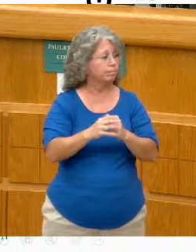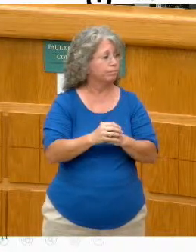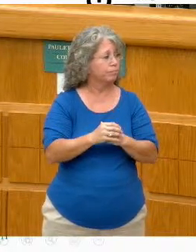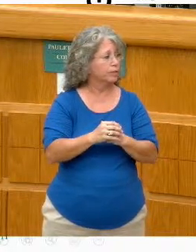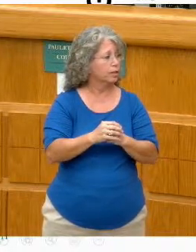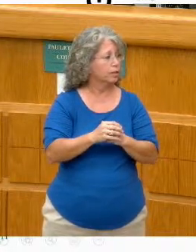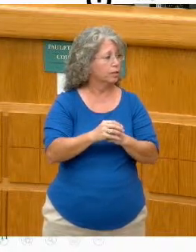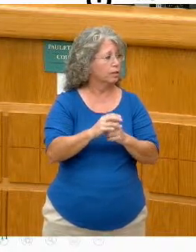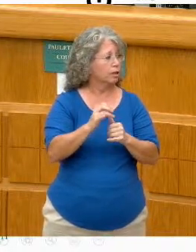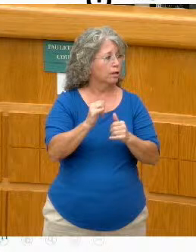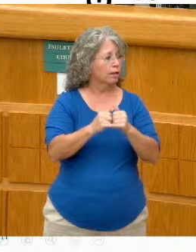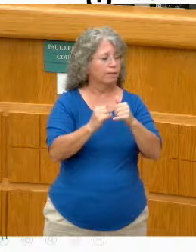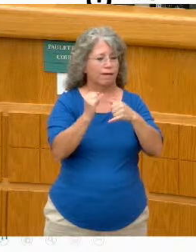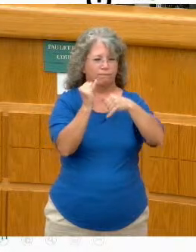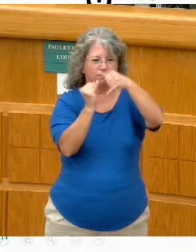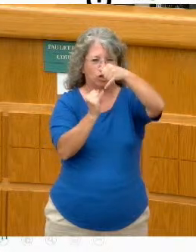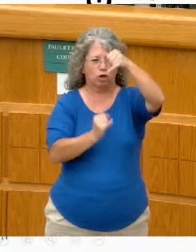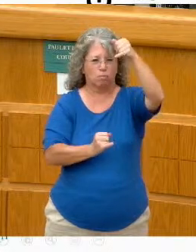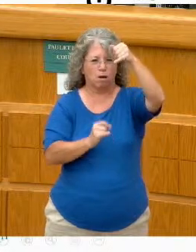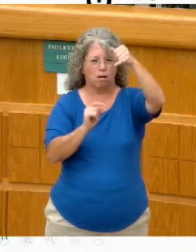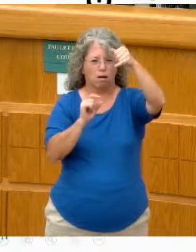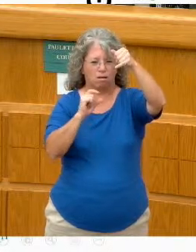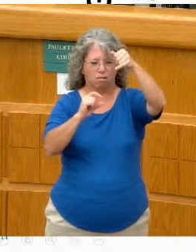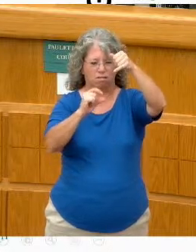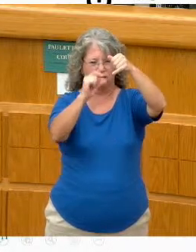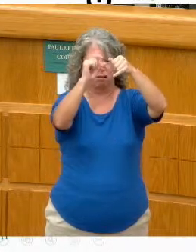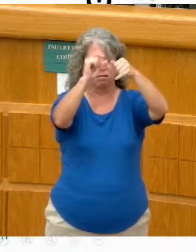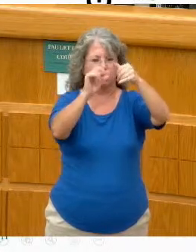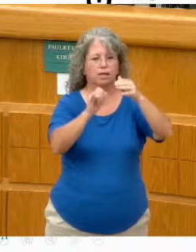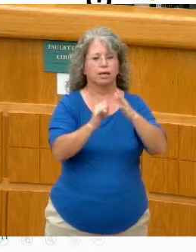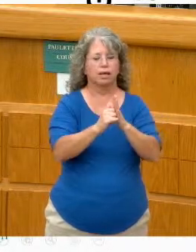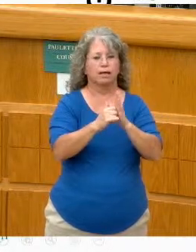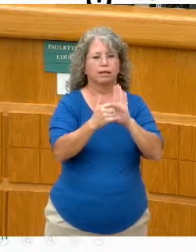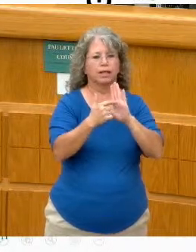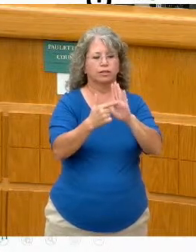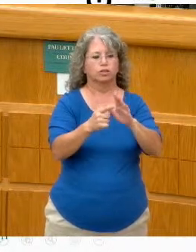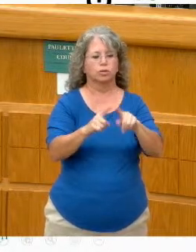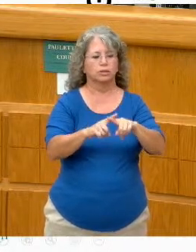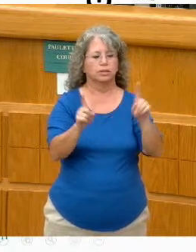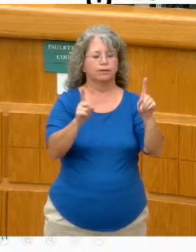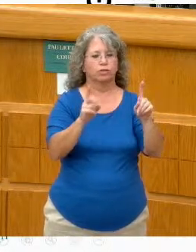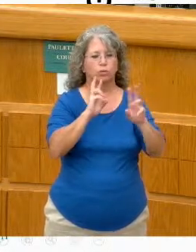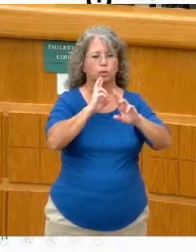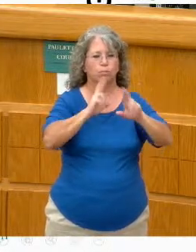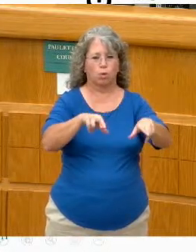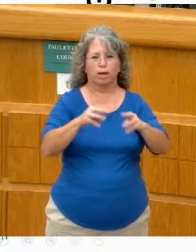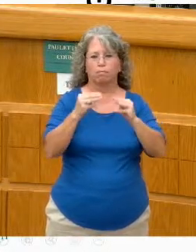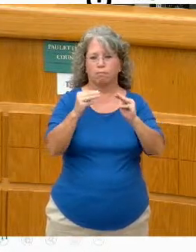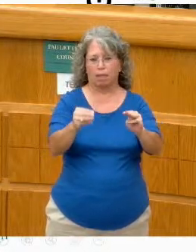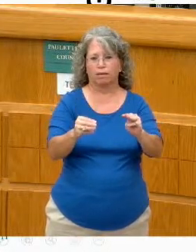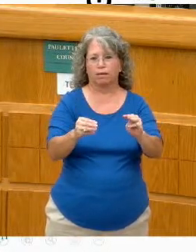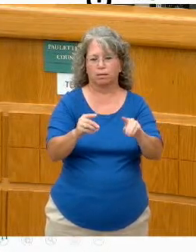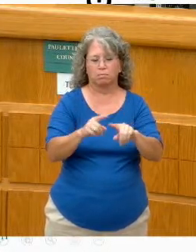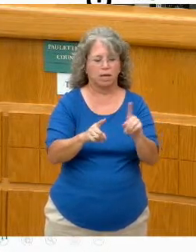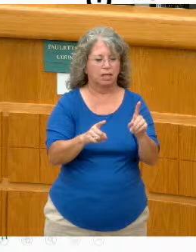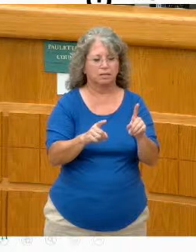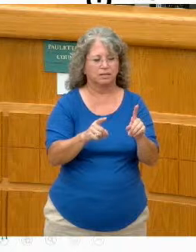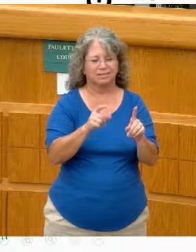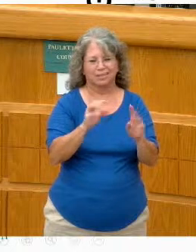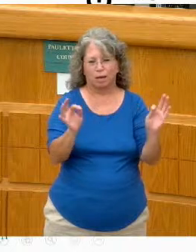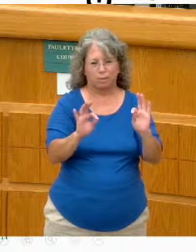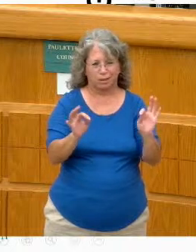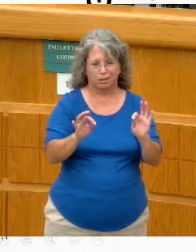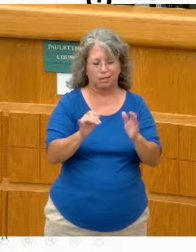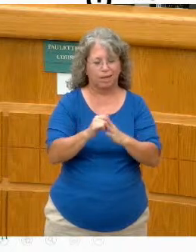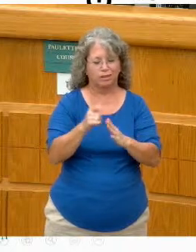one reporting method to another. And for you guys at home right now, it's not a big deal. It's mainly for